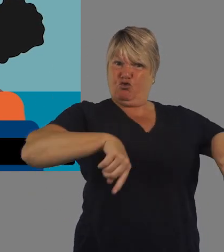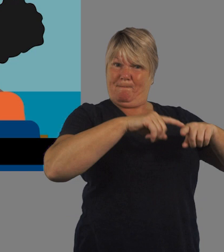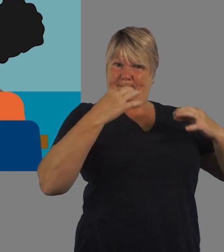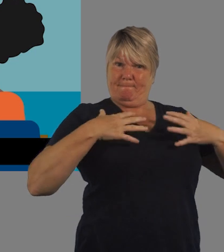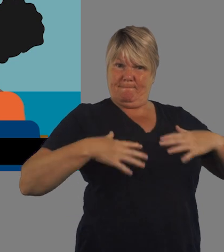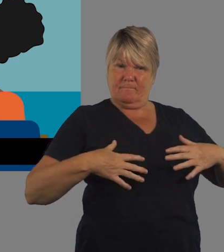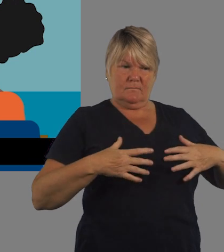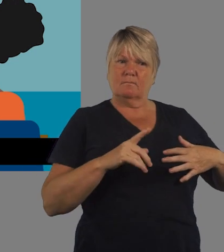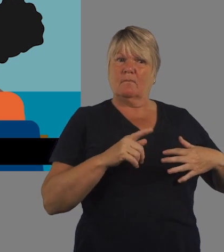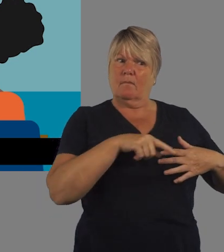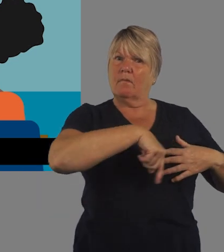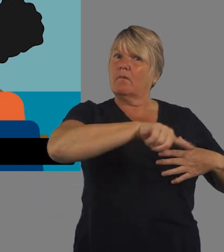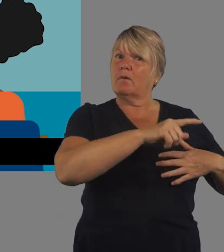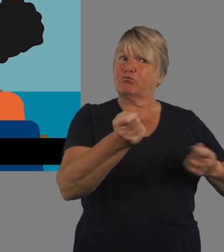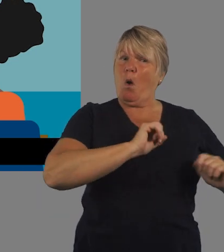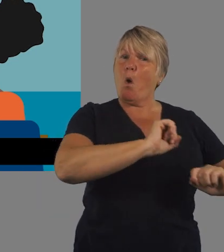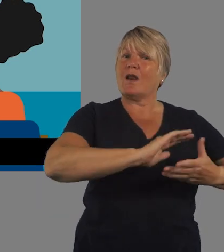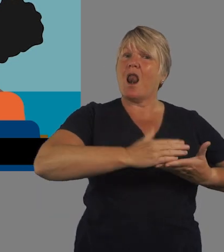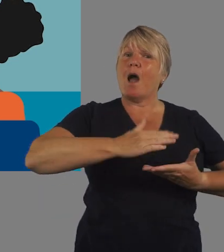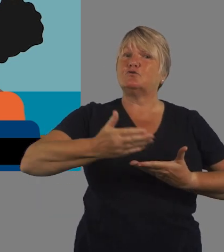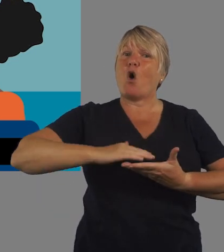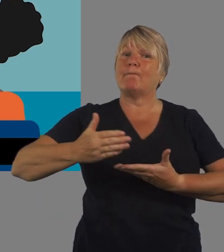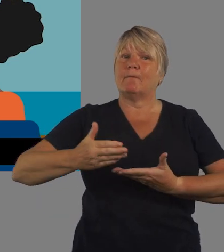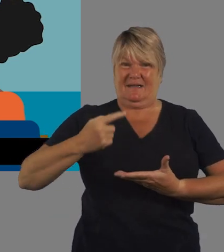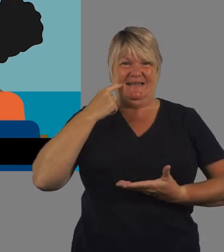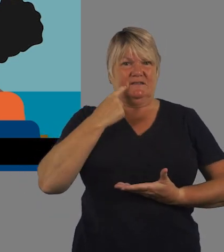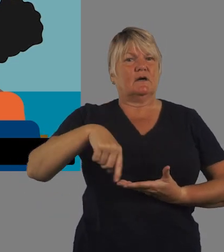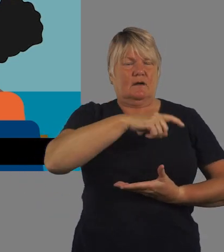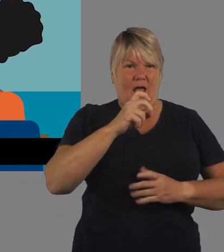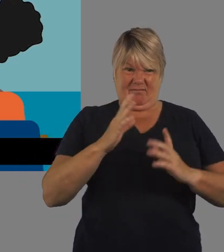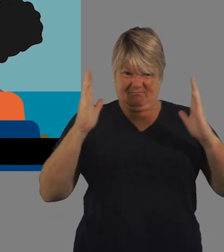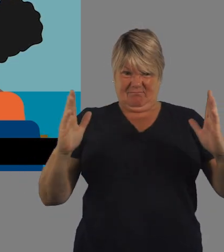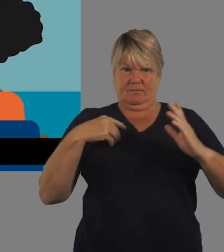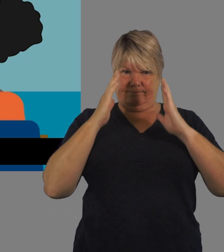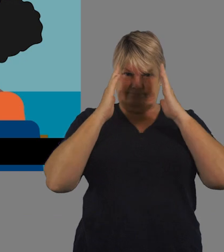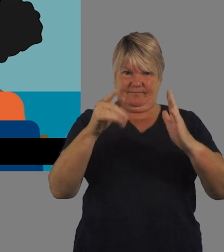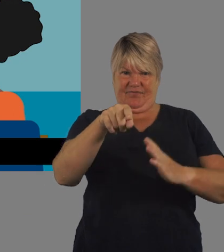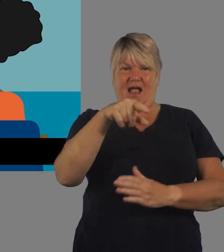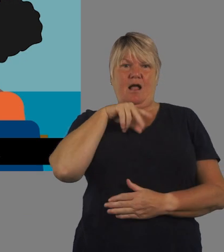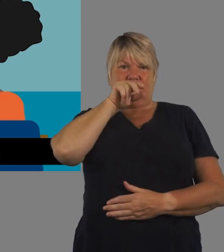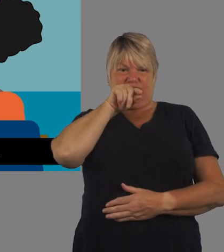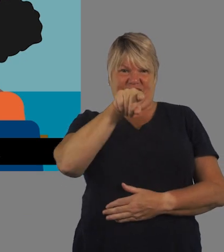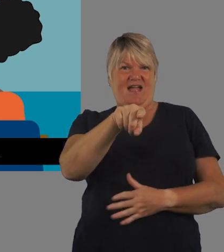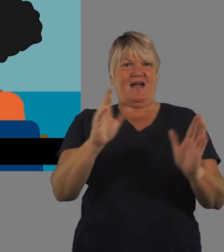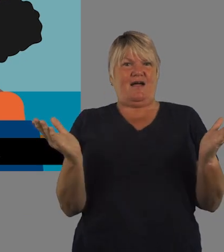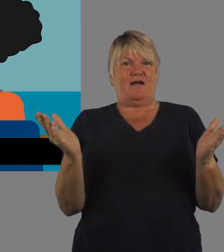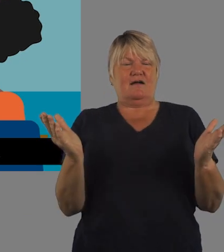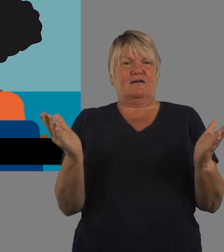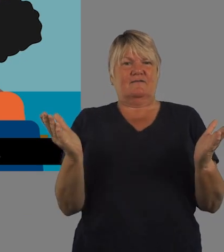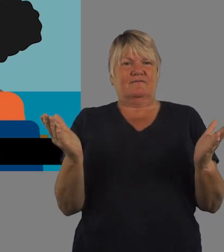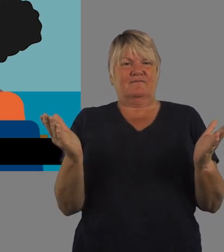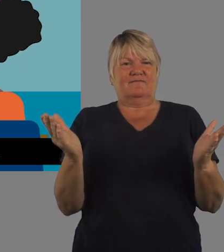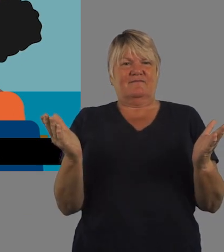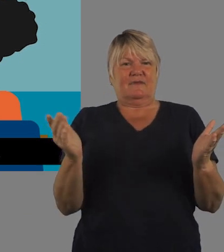in the physical meeting space to use their own laptop. That way, each person can look directly into the camera and use the